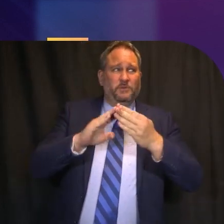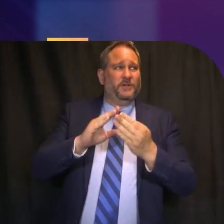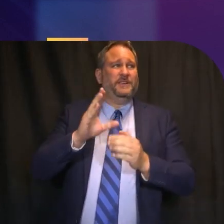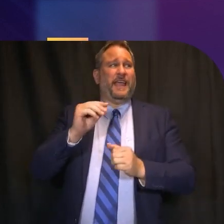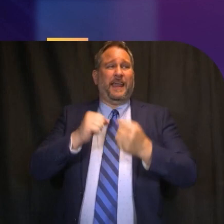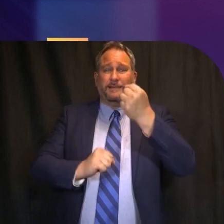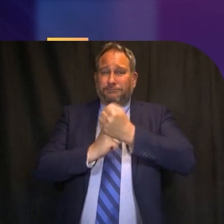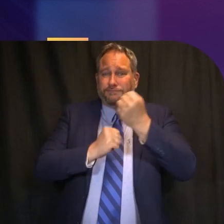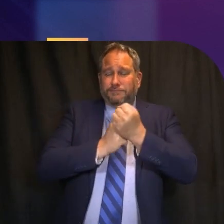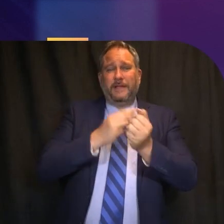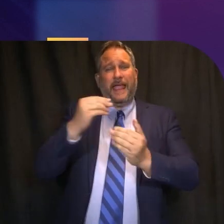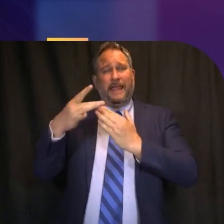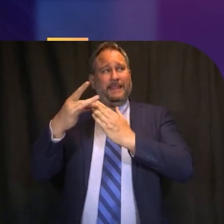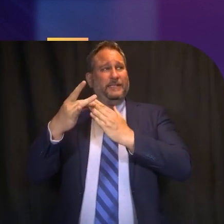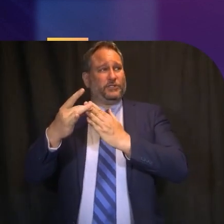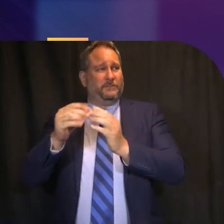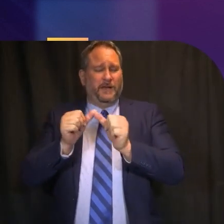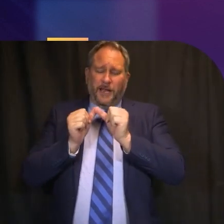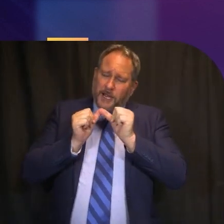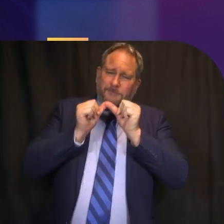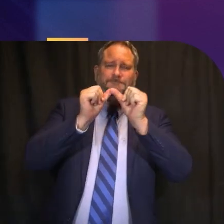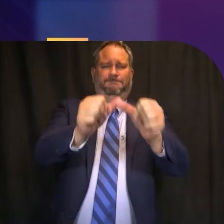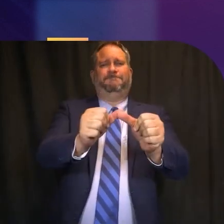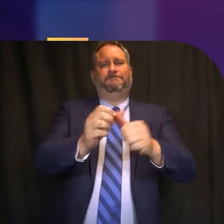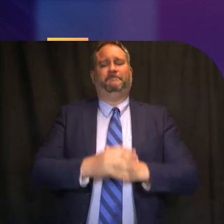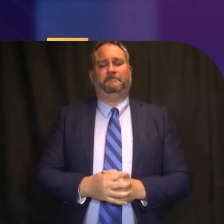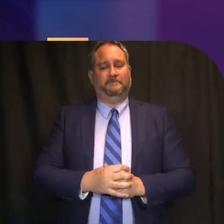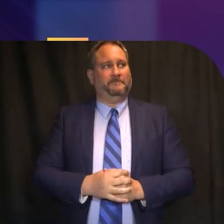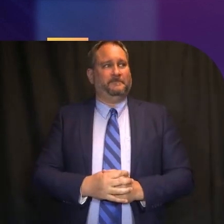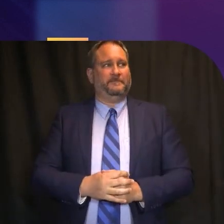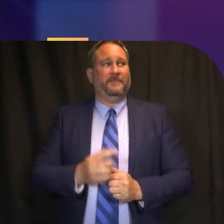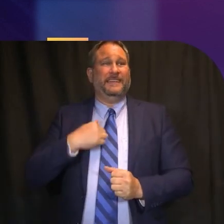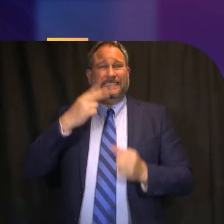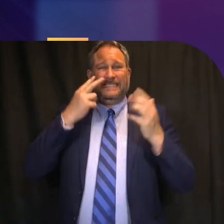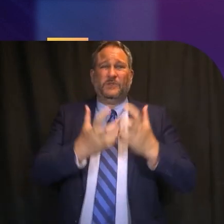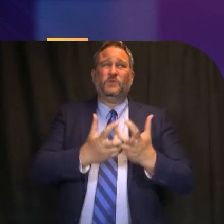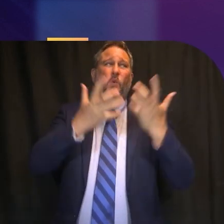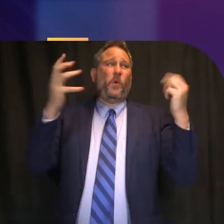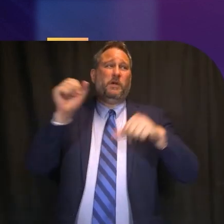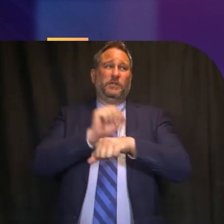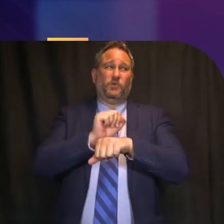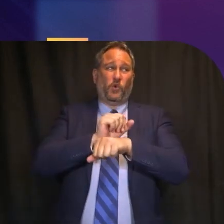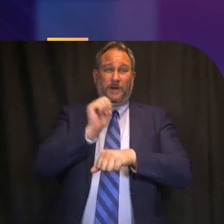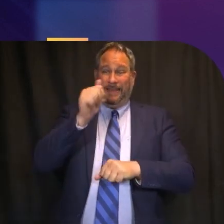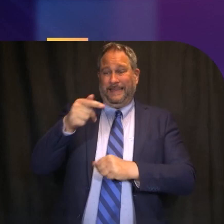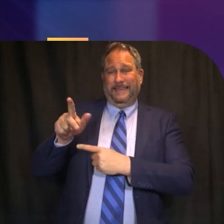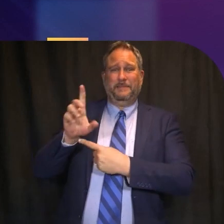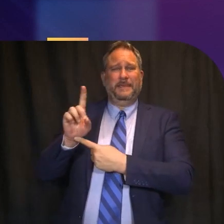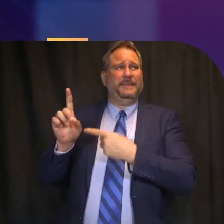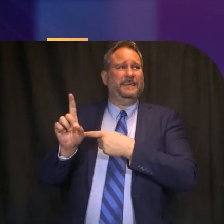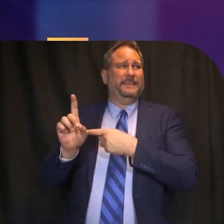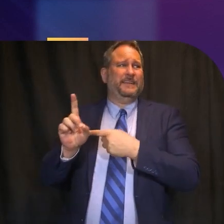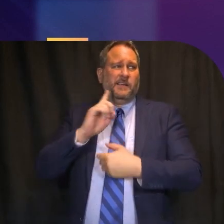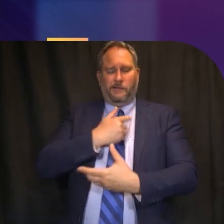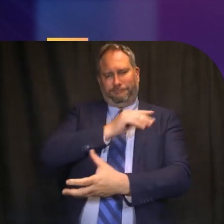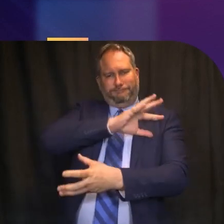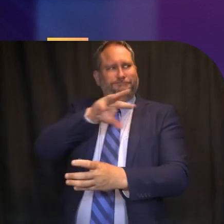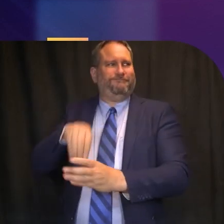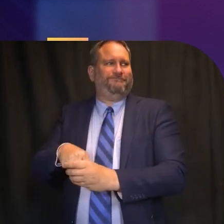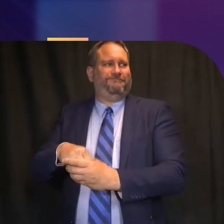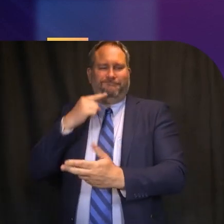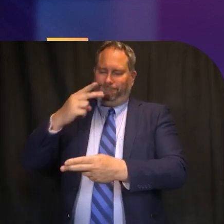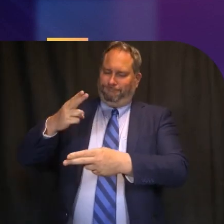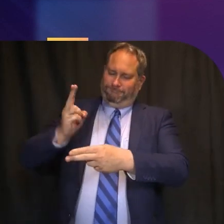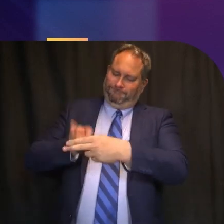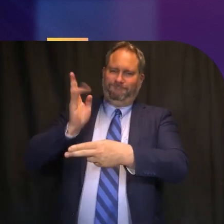much of his legacy in the work of AAPD, and I plan to be a part of that legacy through the power of storytelling. For Food Friendly to be